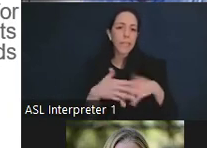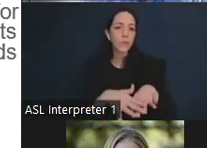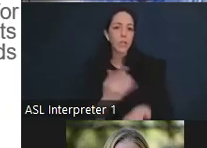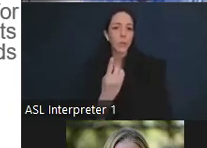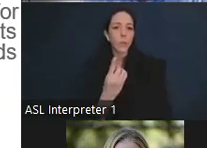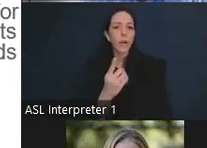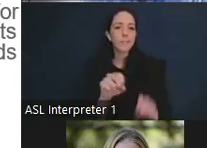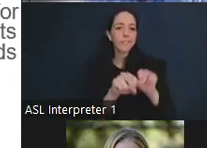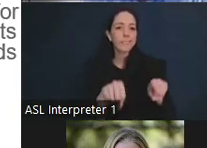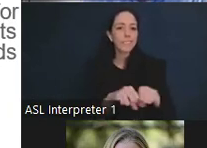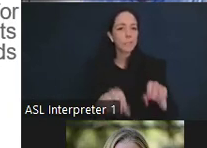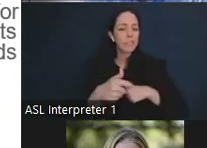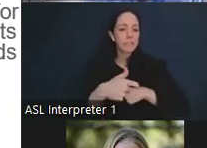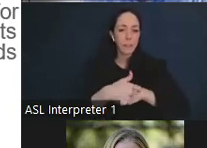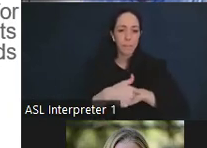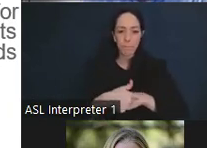time.